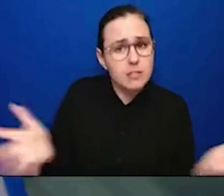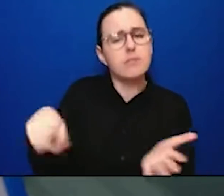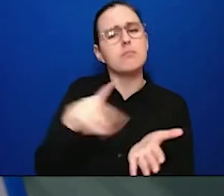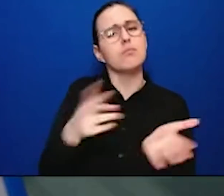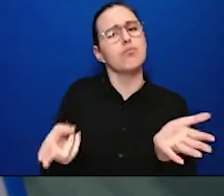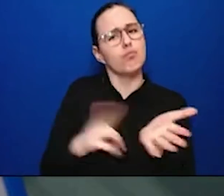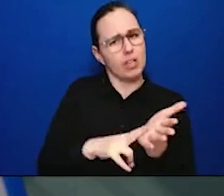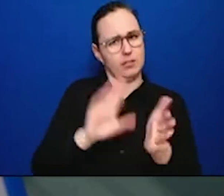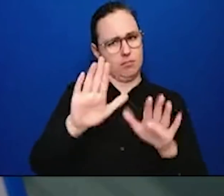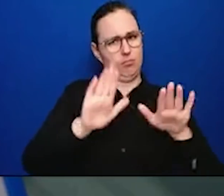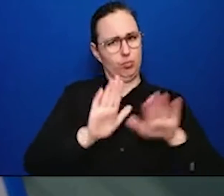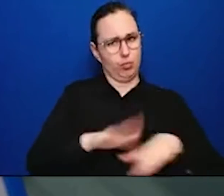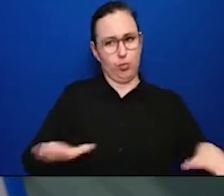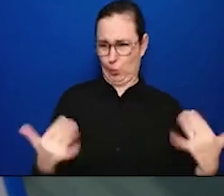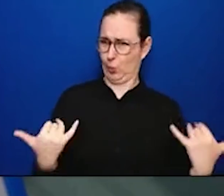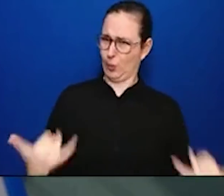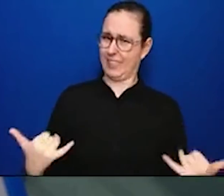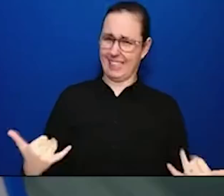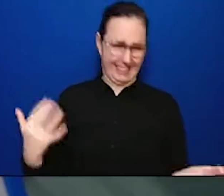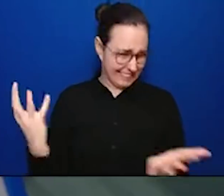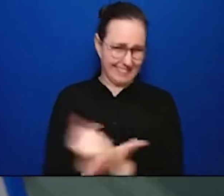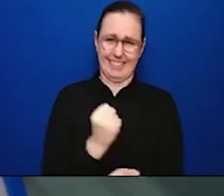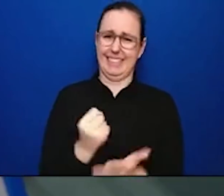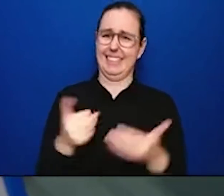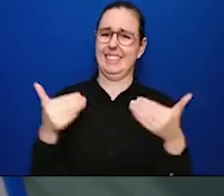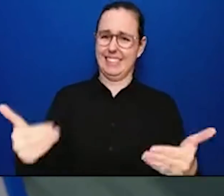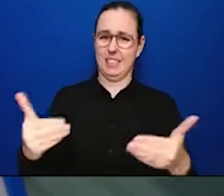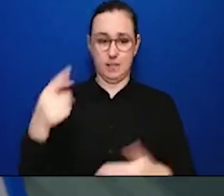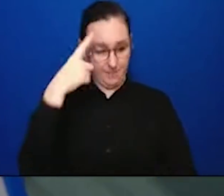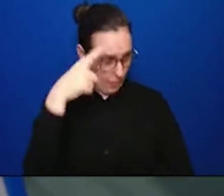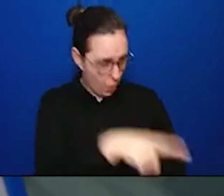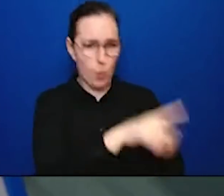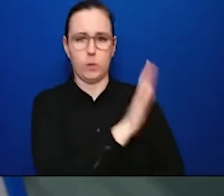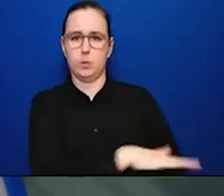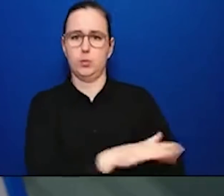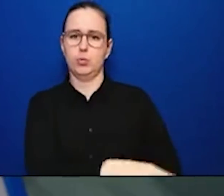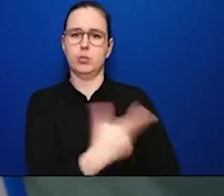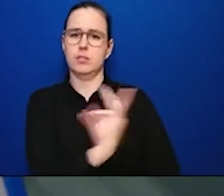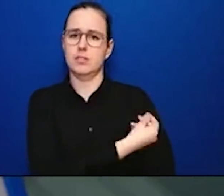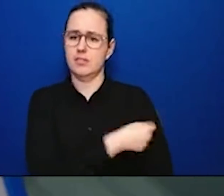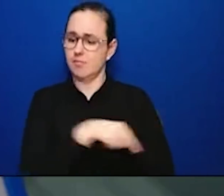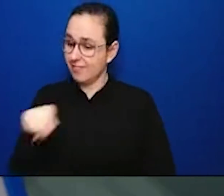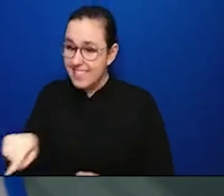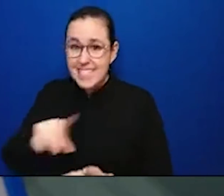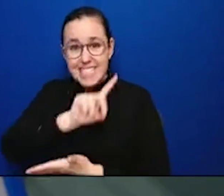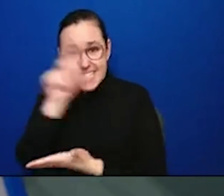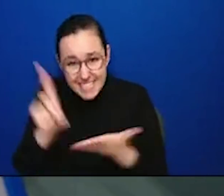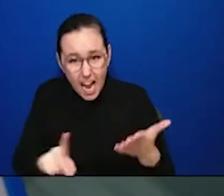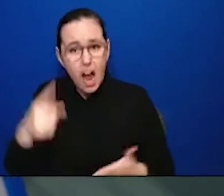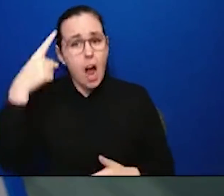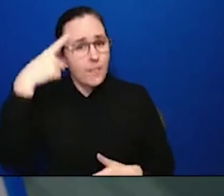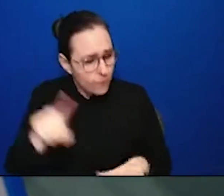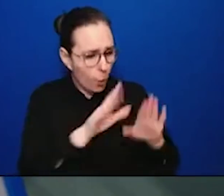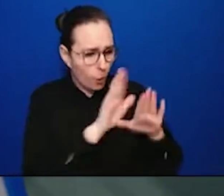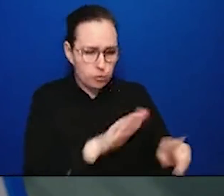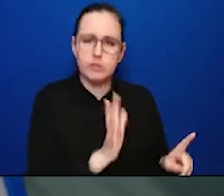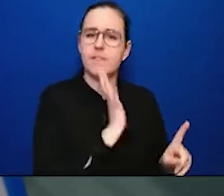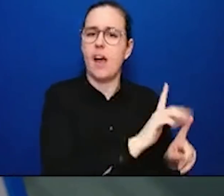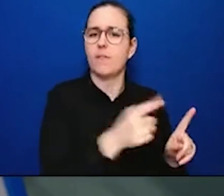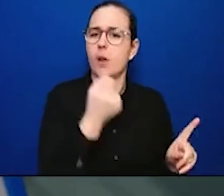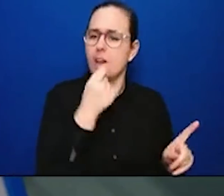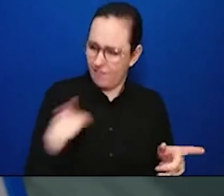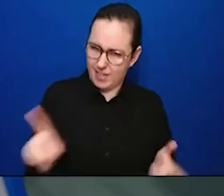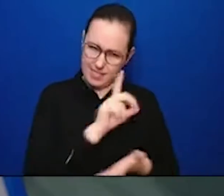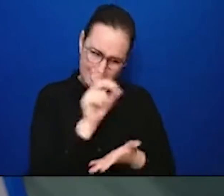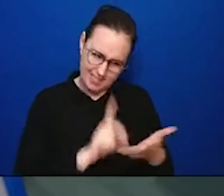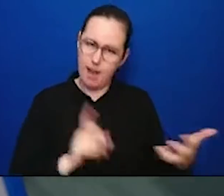children today to get the pediatric vaccine specially designed for children 5 to 11 today. As you can